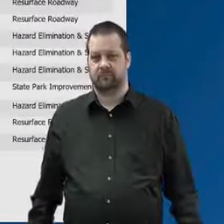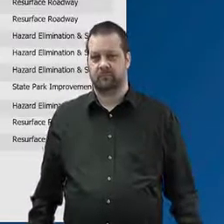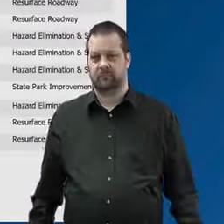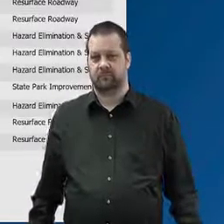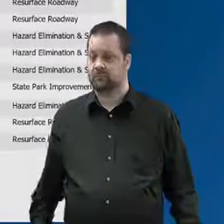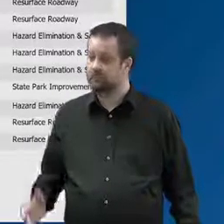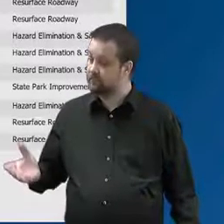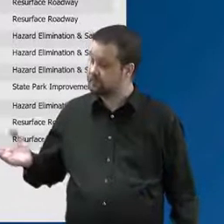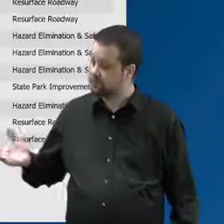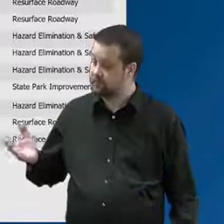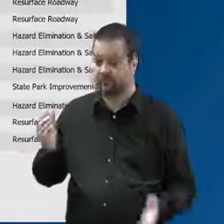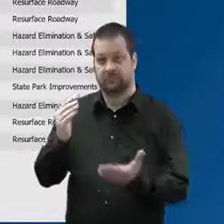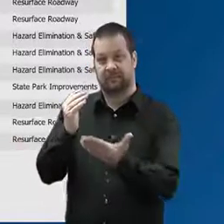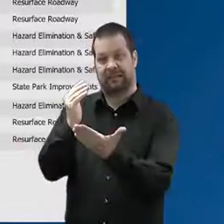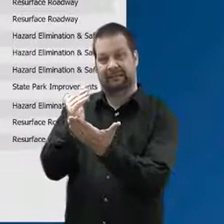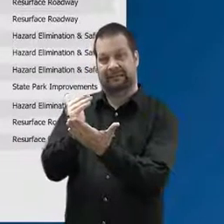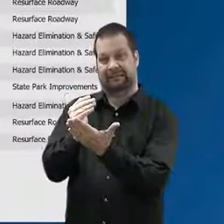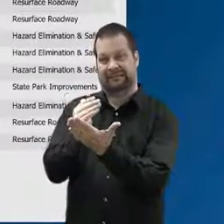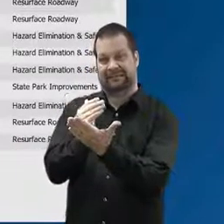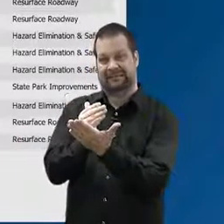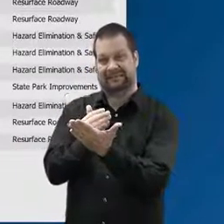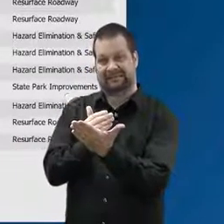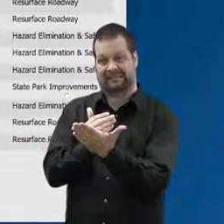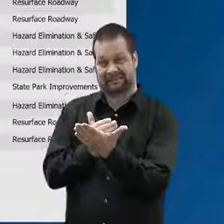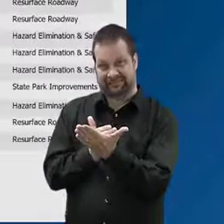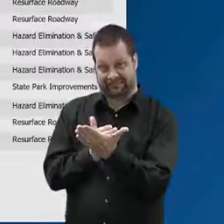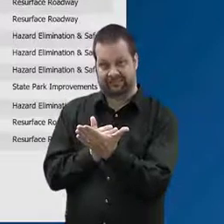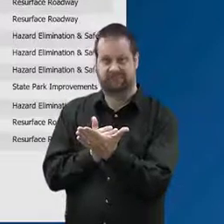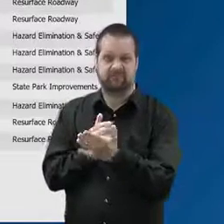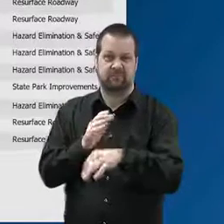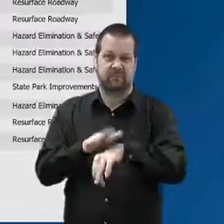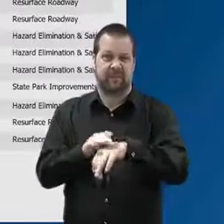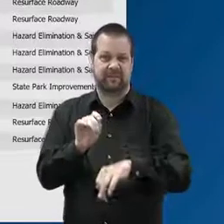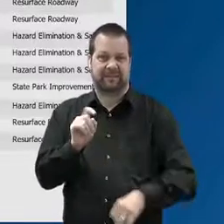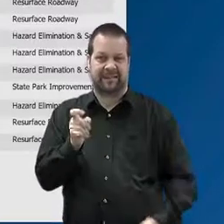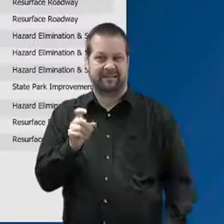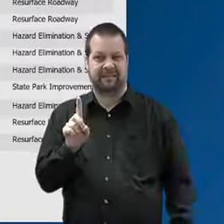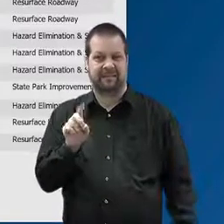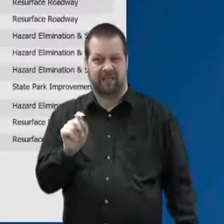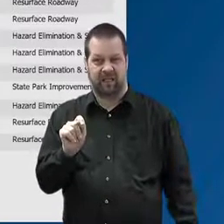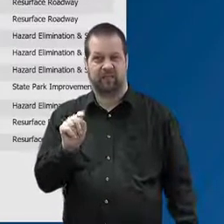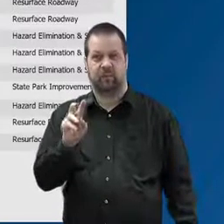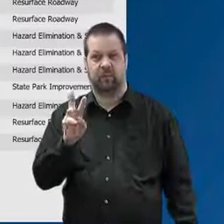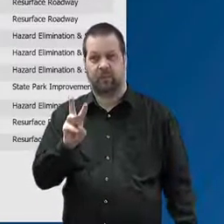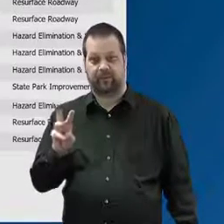This table is a list of those projects, which can also be found on the TxDOT website.